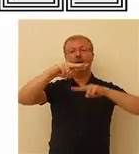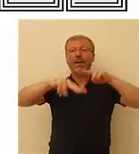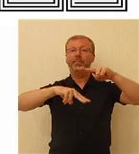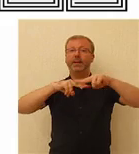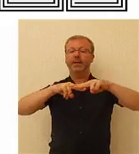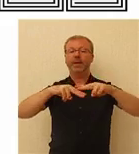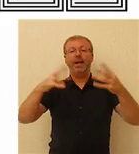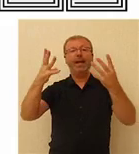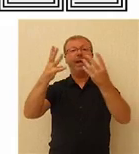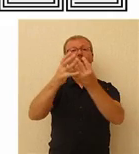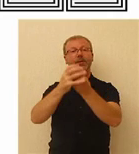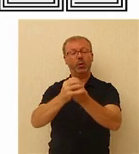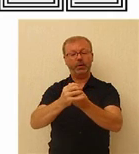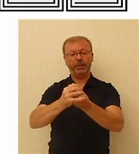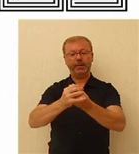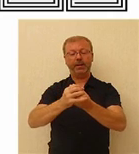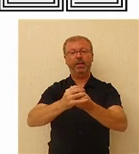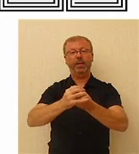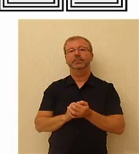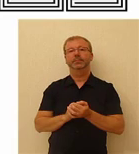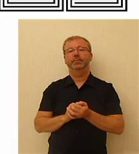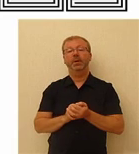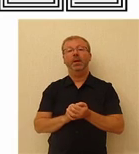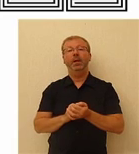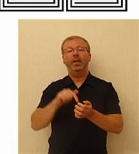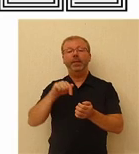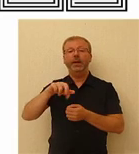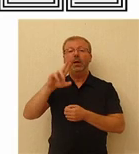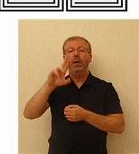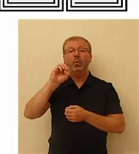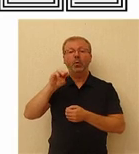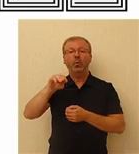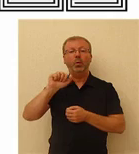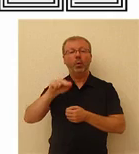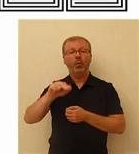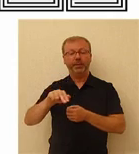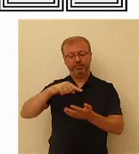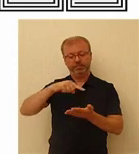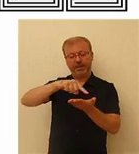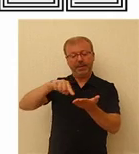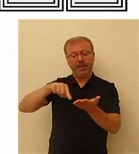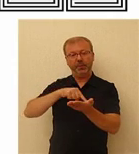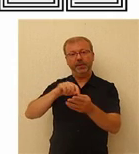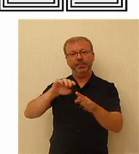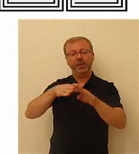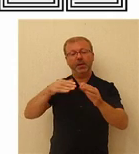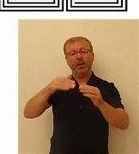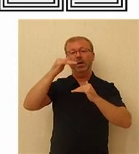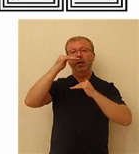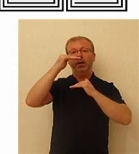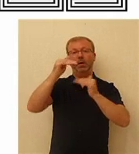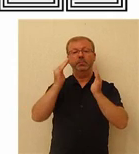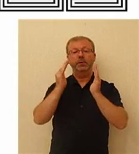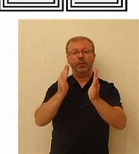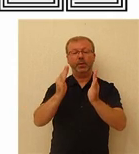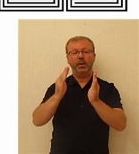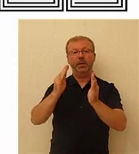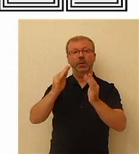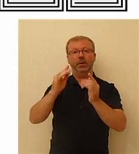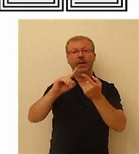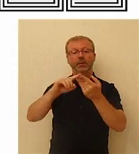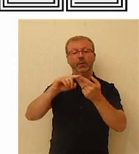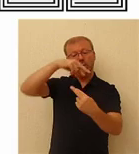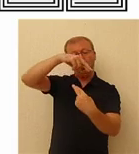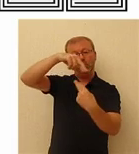The Roman labyrinths are square or circular in shape and have 4 quadrants that